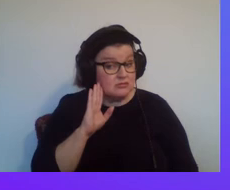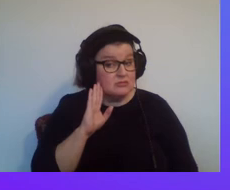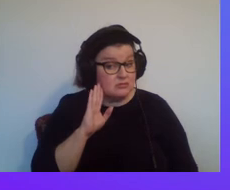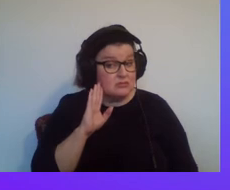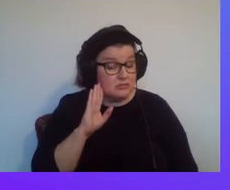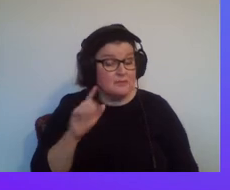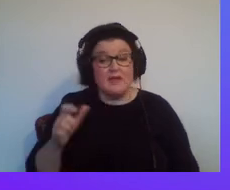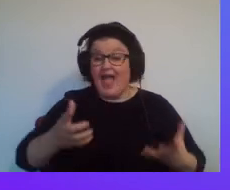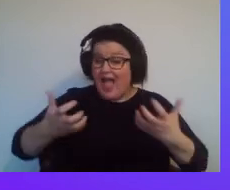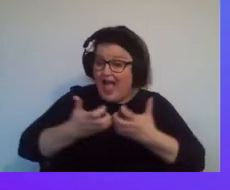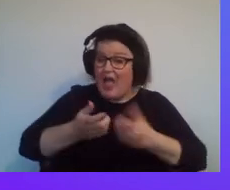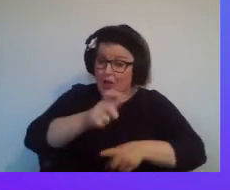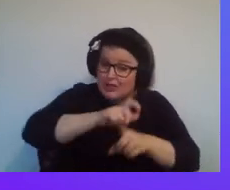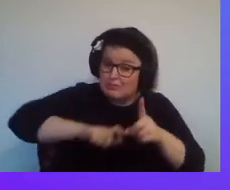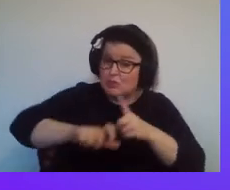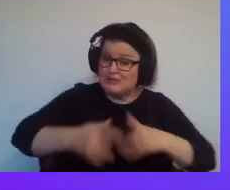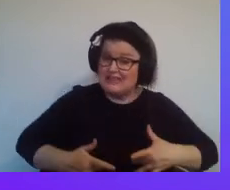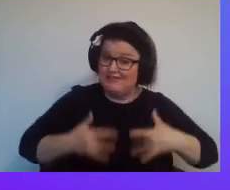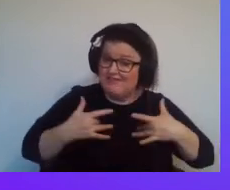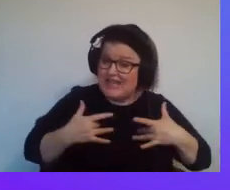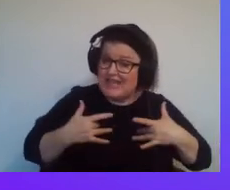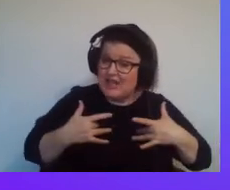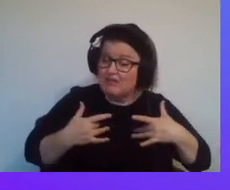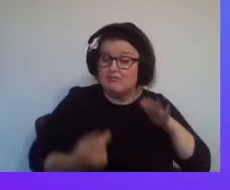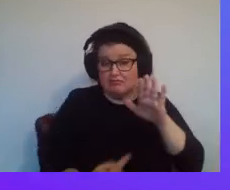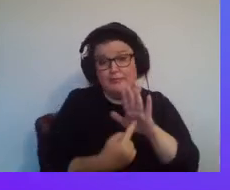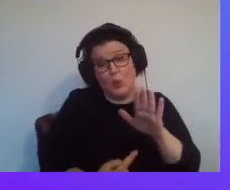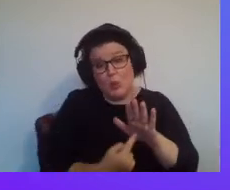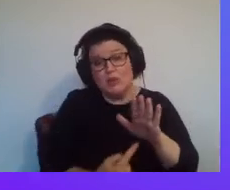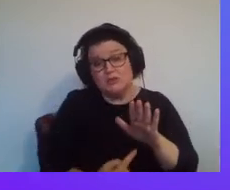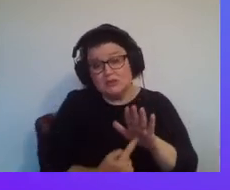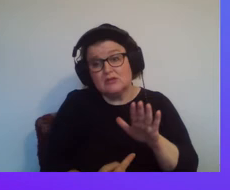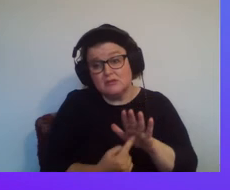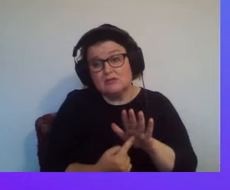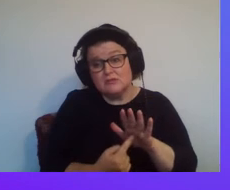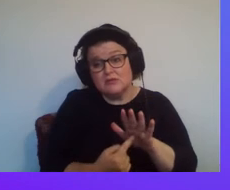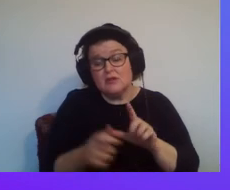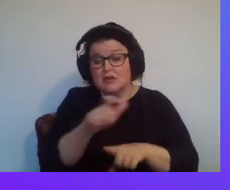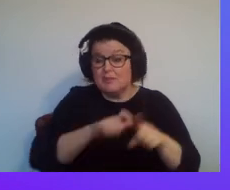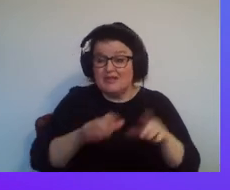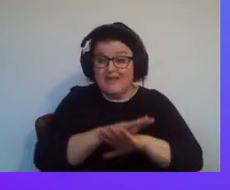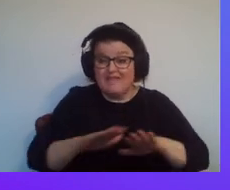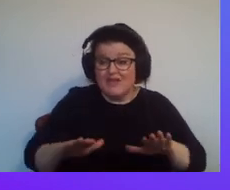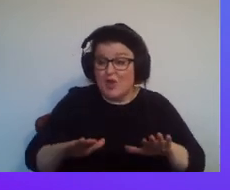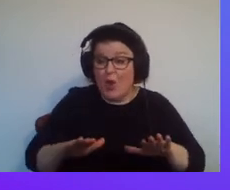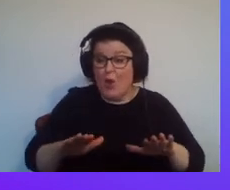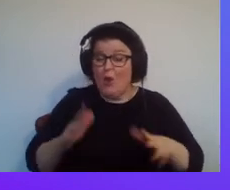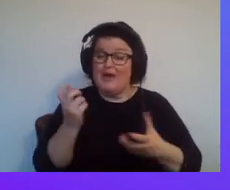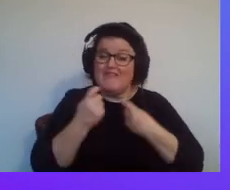feeling. Why are they not accessing or finding a way to access information? Like this is exactly what we